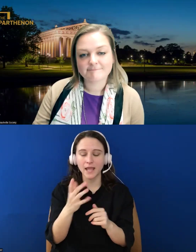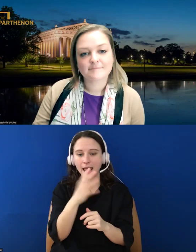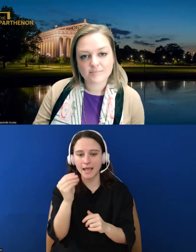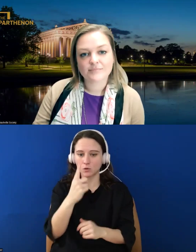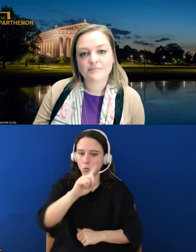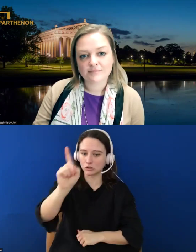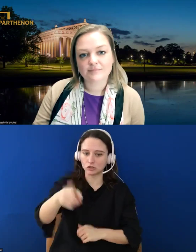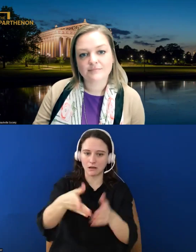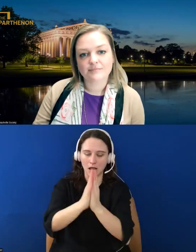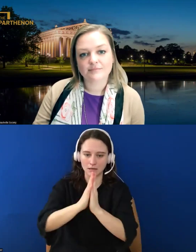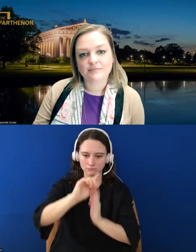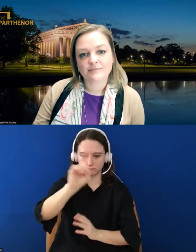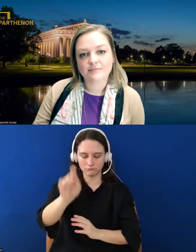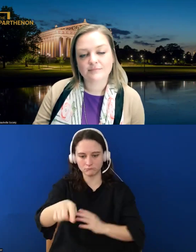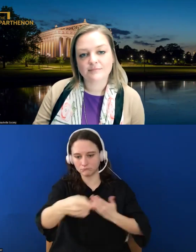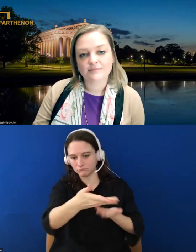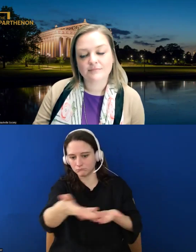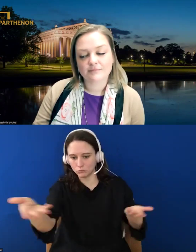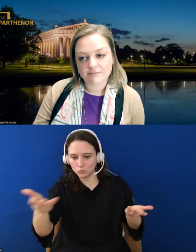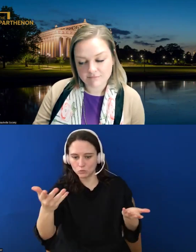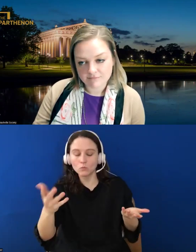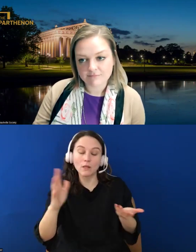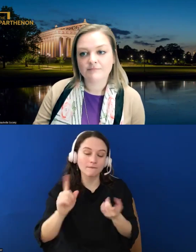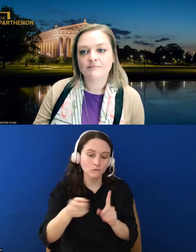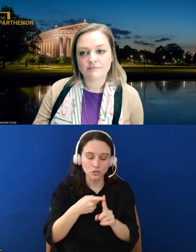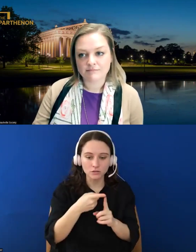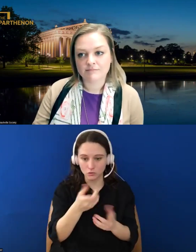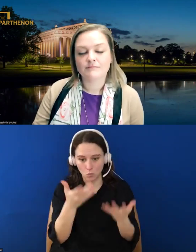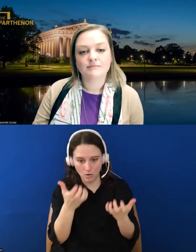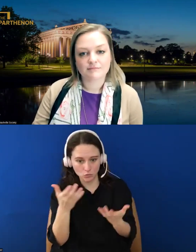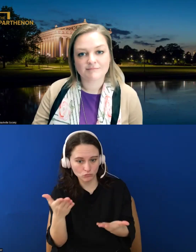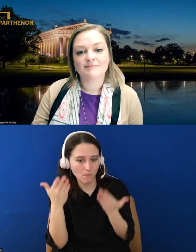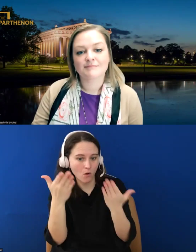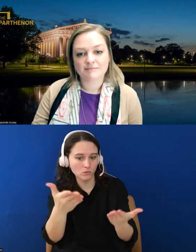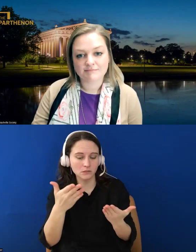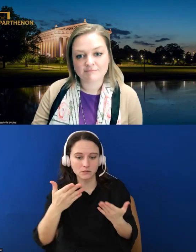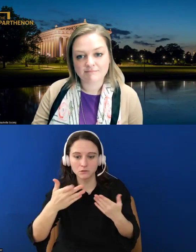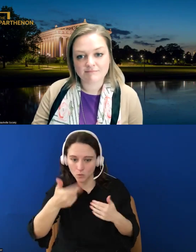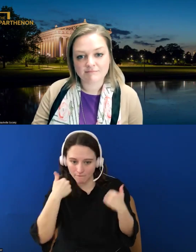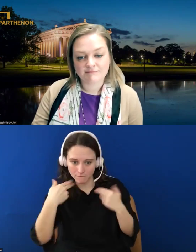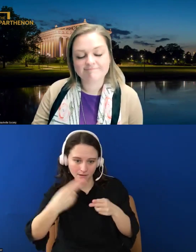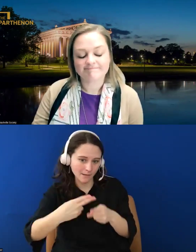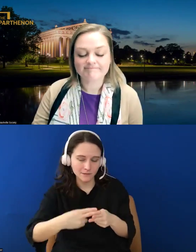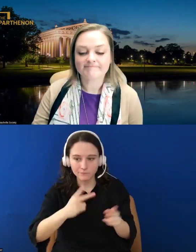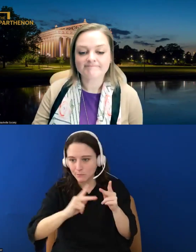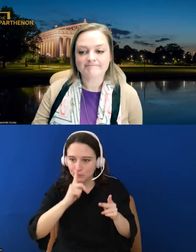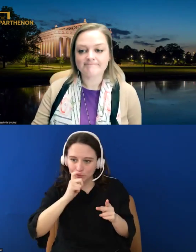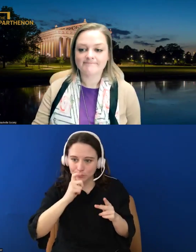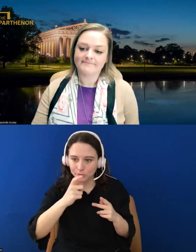them if they want to, first of all, to propose if they have the names of people who